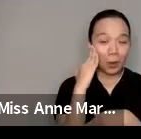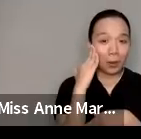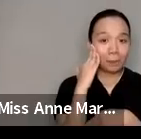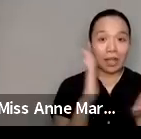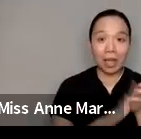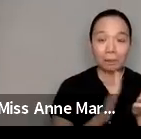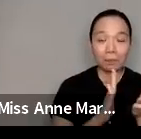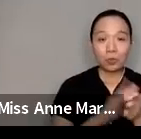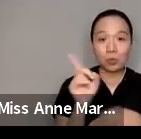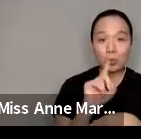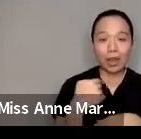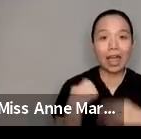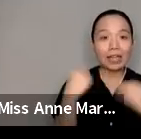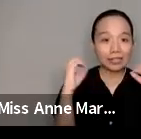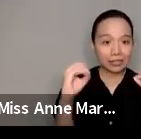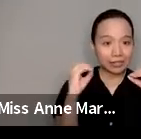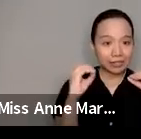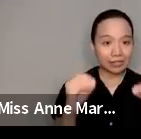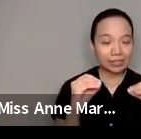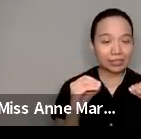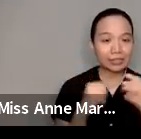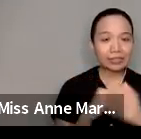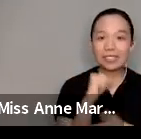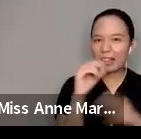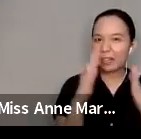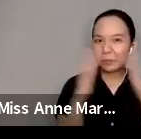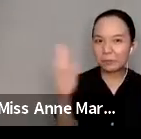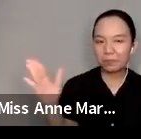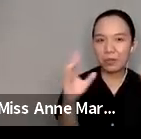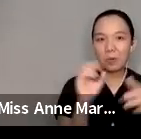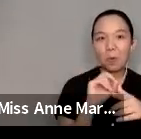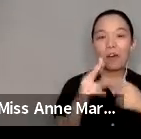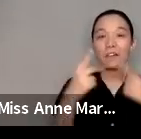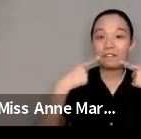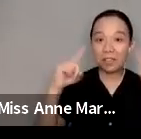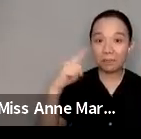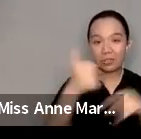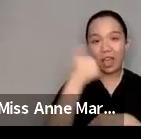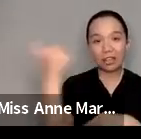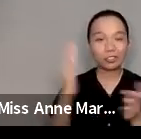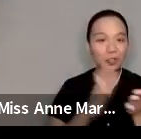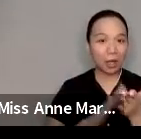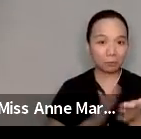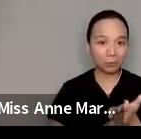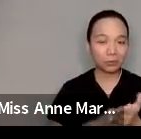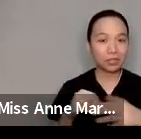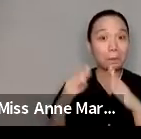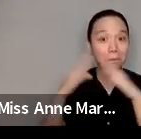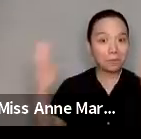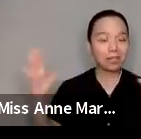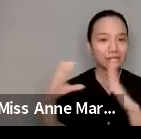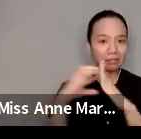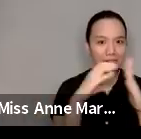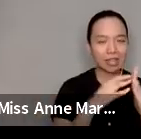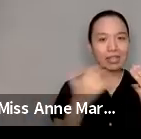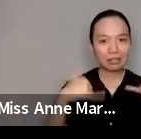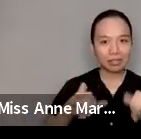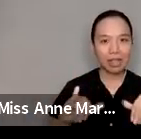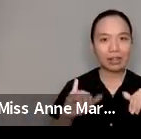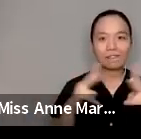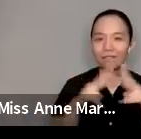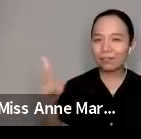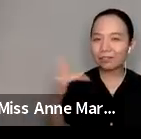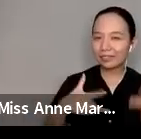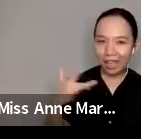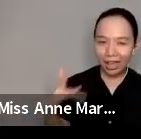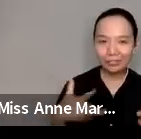teach now is not as big as nor as famous as other campus in big city, I am still very excited to teach